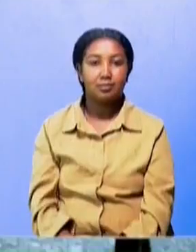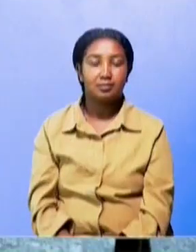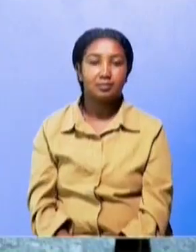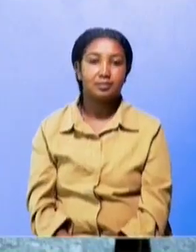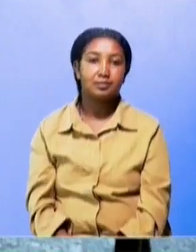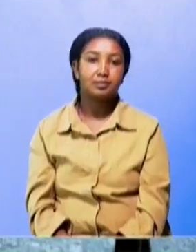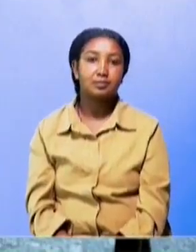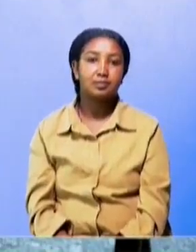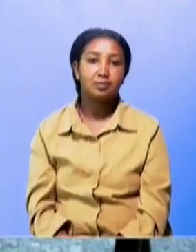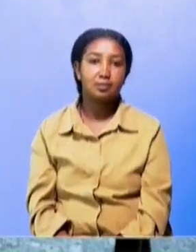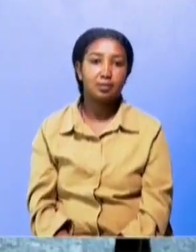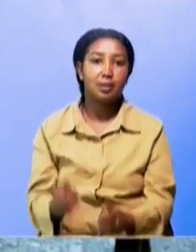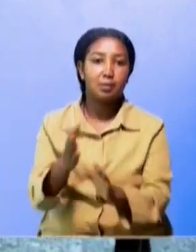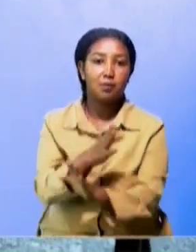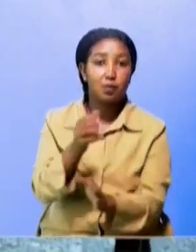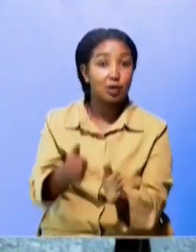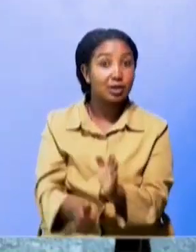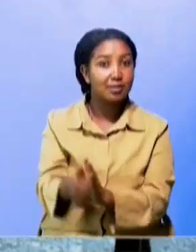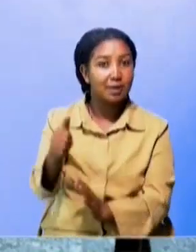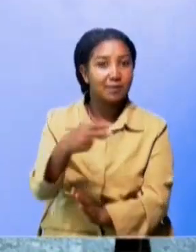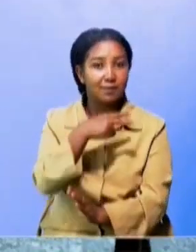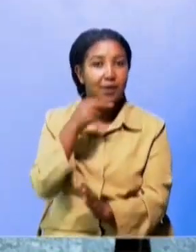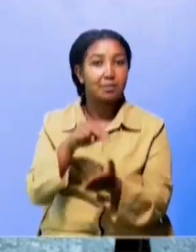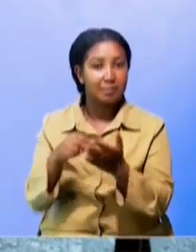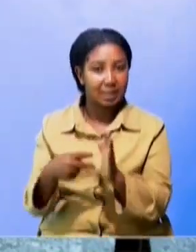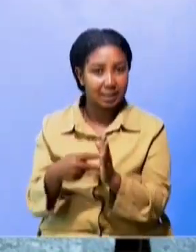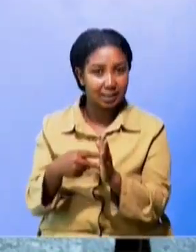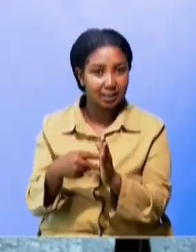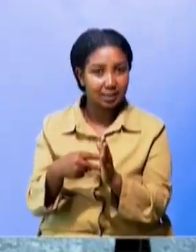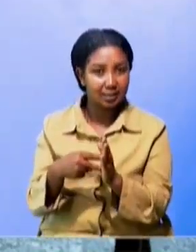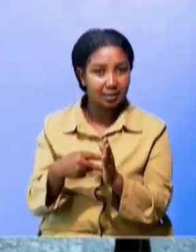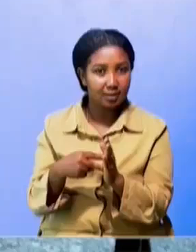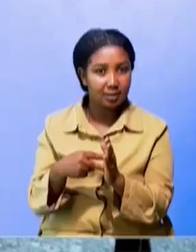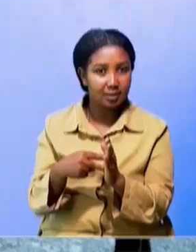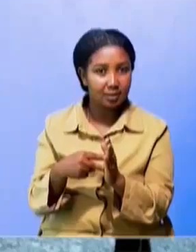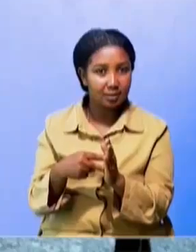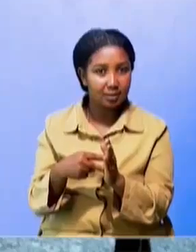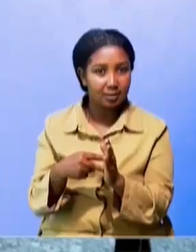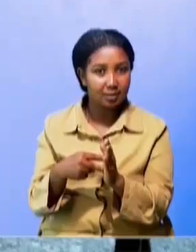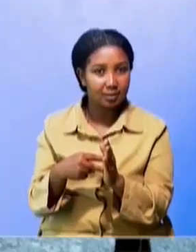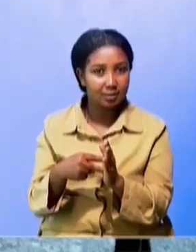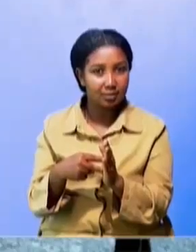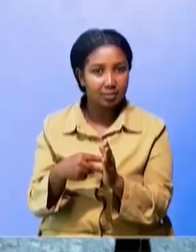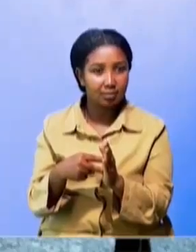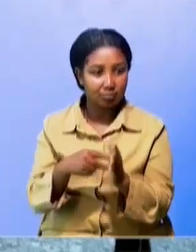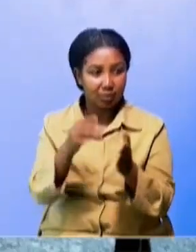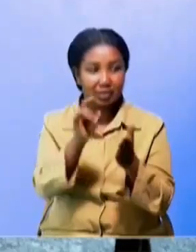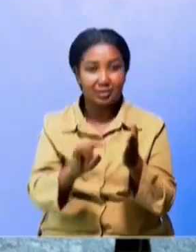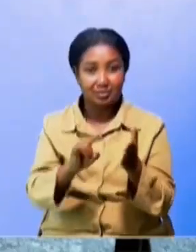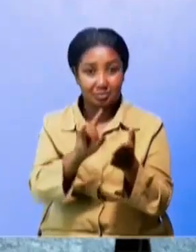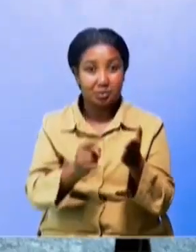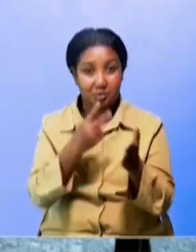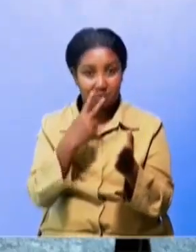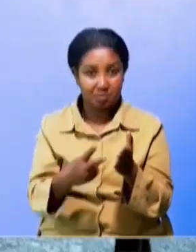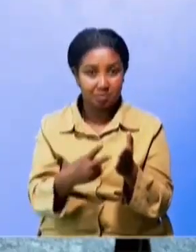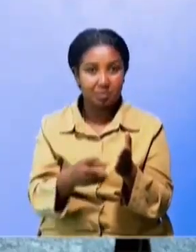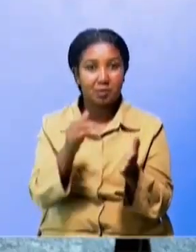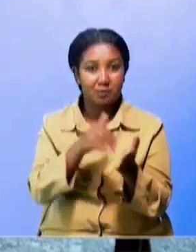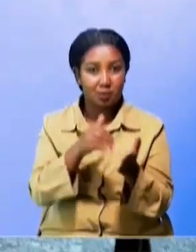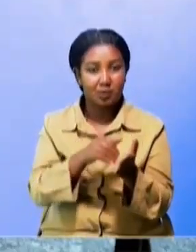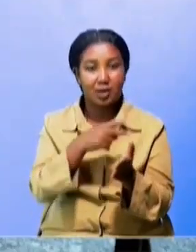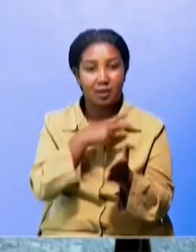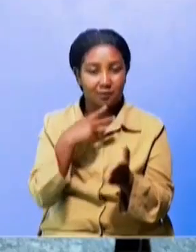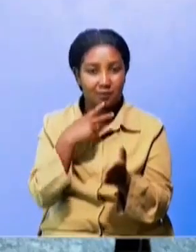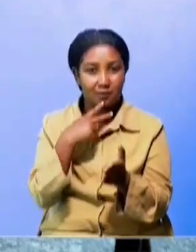now. Before the main verb mean that. Right? Let's go among the list of the frequency